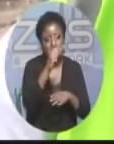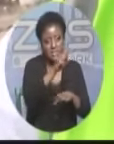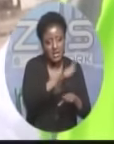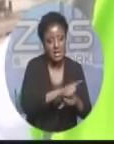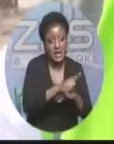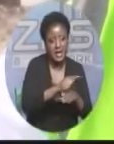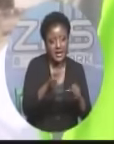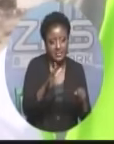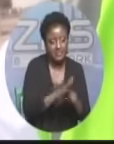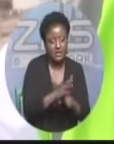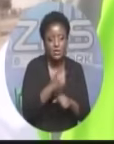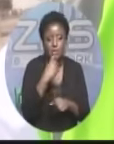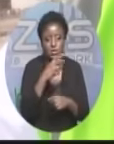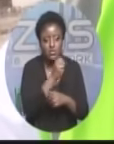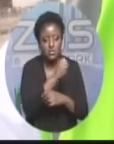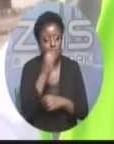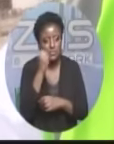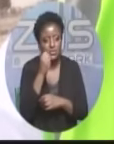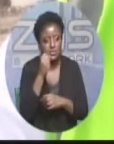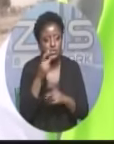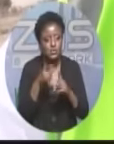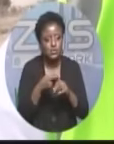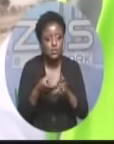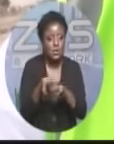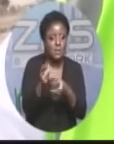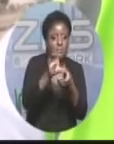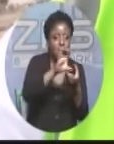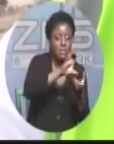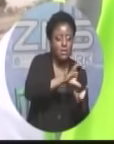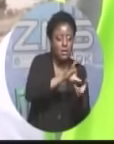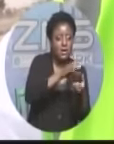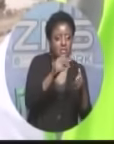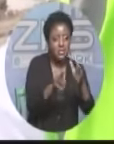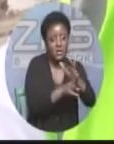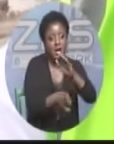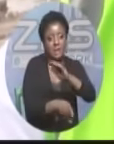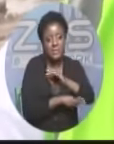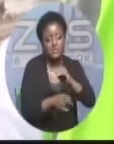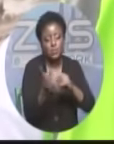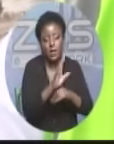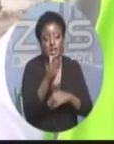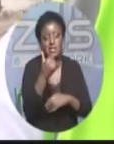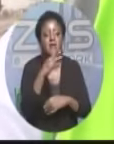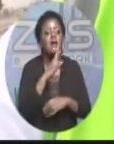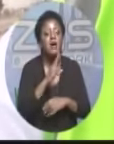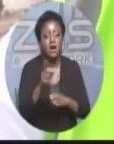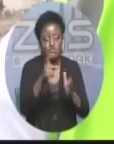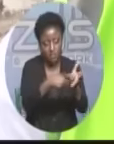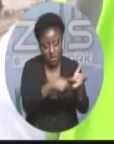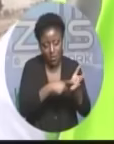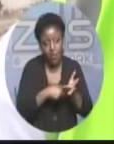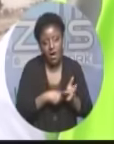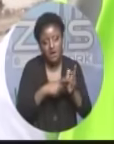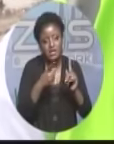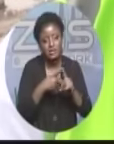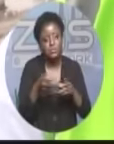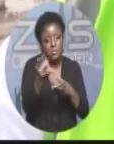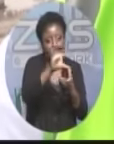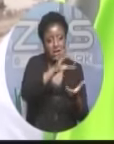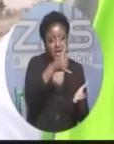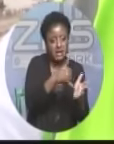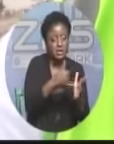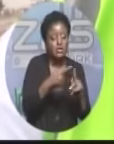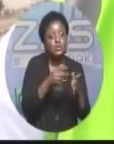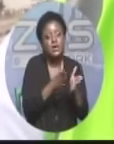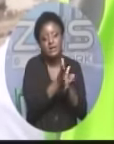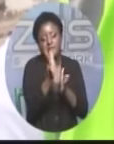literally, to tip their garbage where they are required to tip the garbage to avoid problems at the landfill.